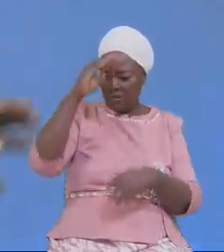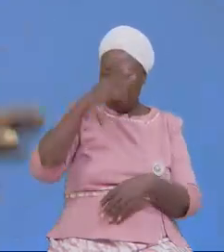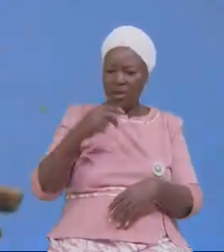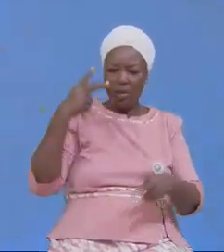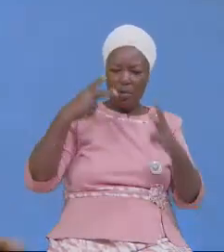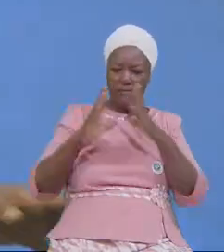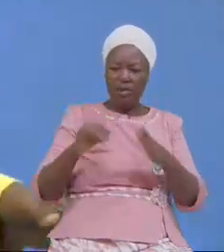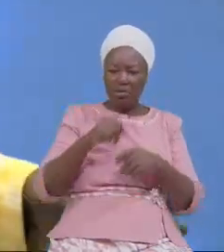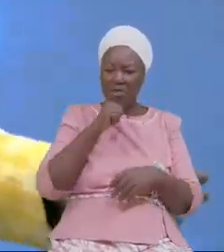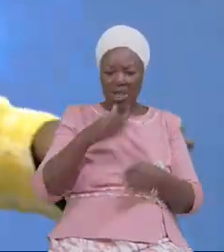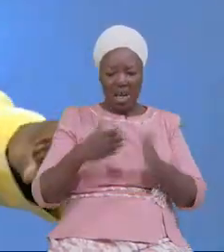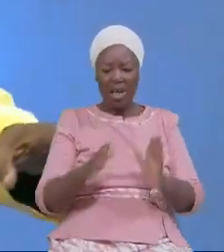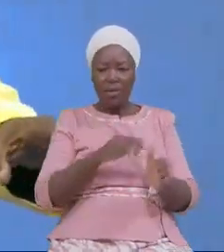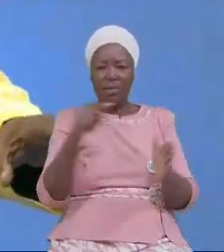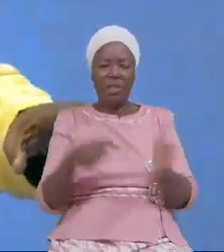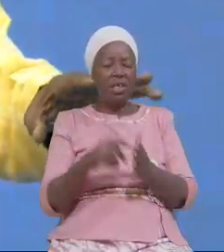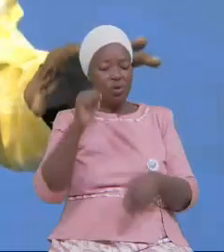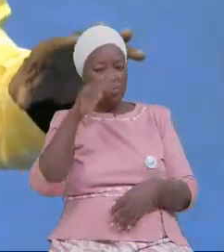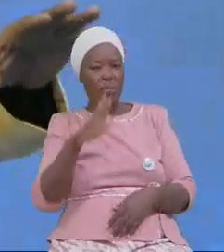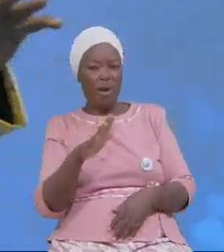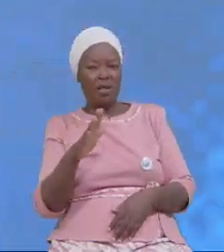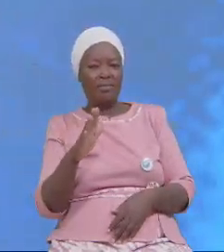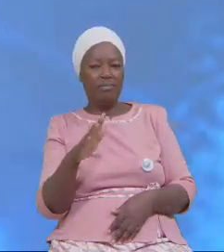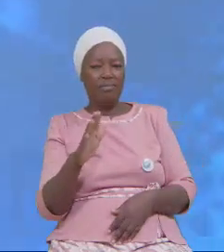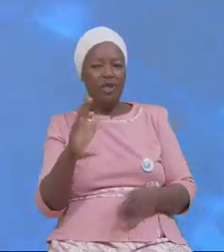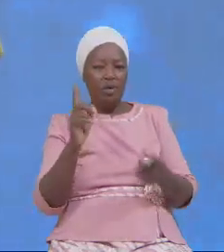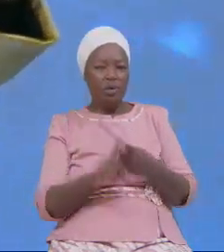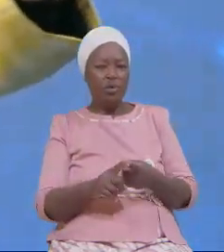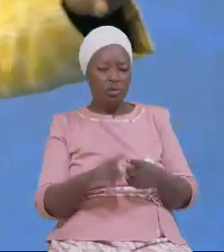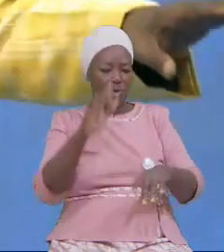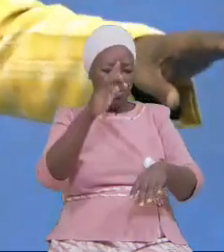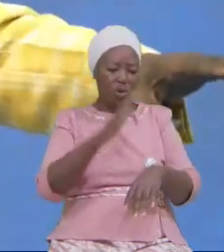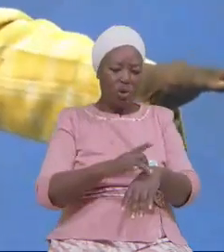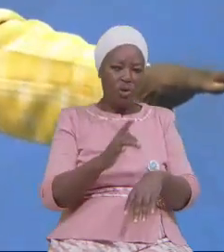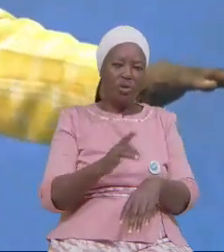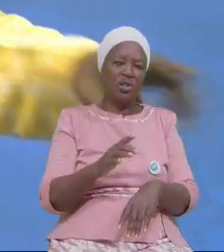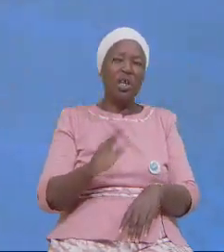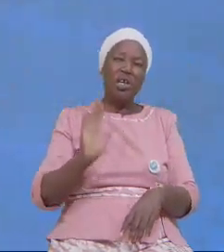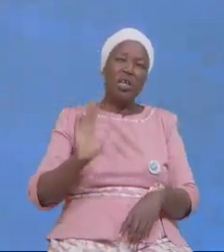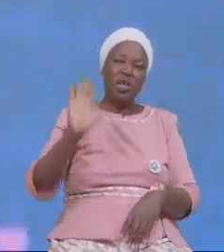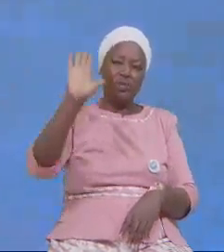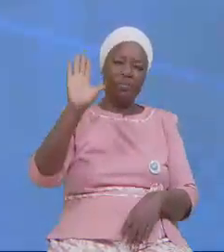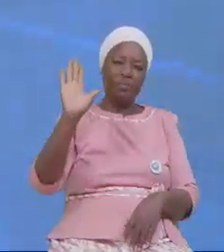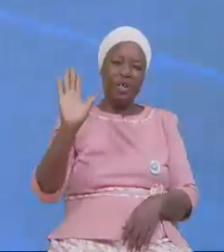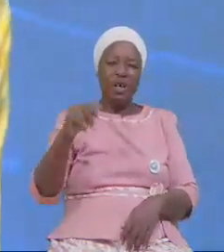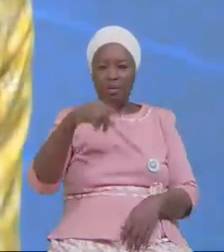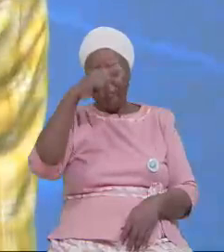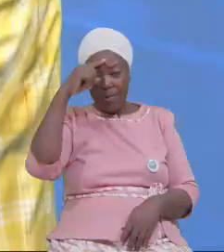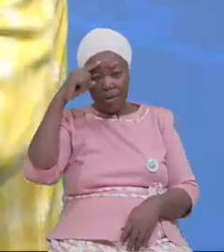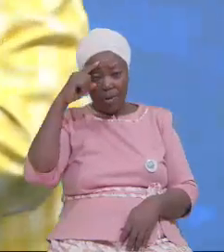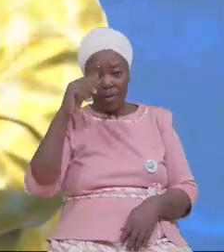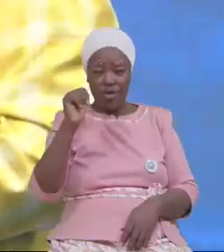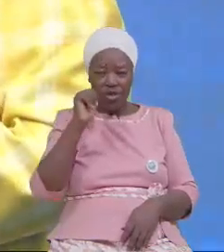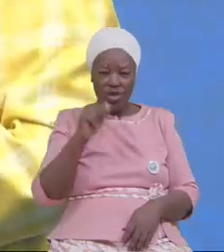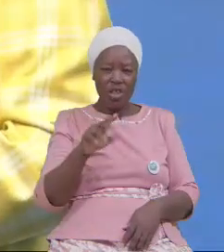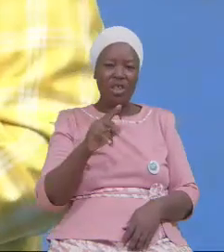have allowed this woman to touch him, because she